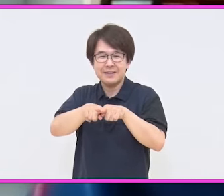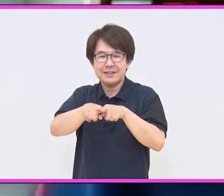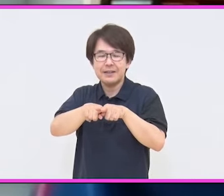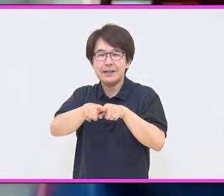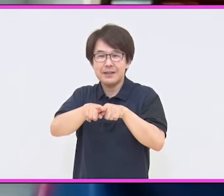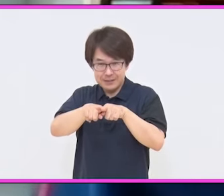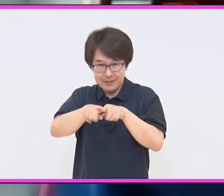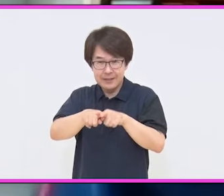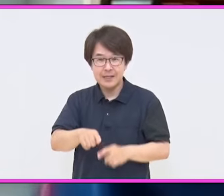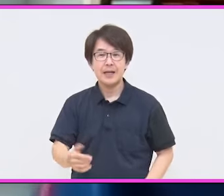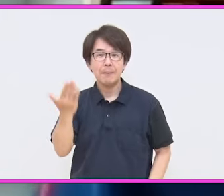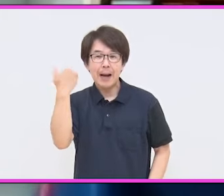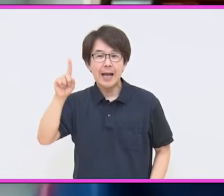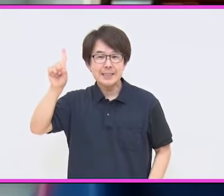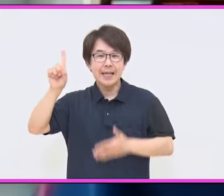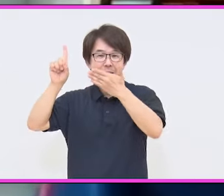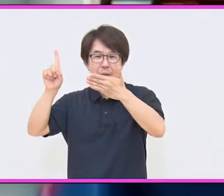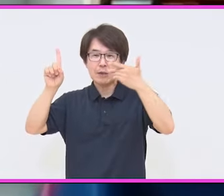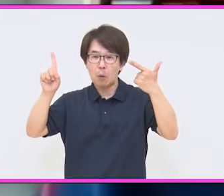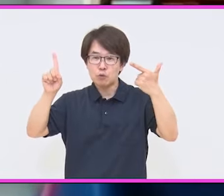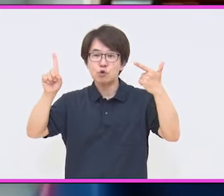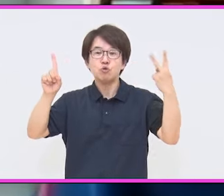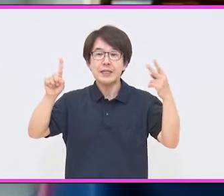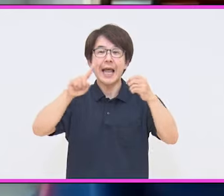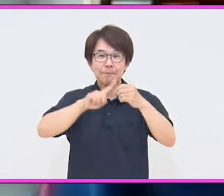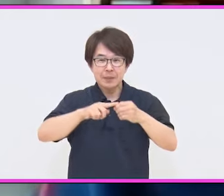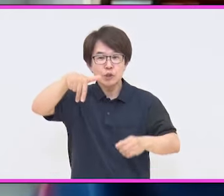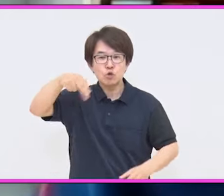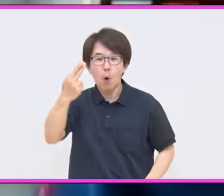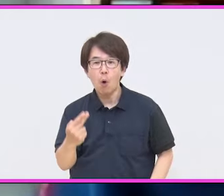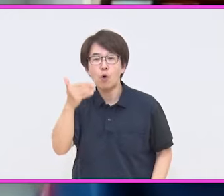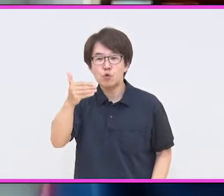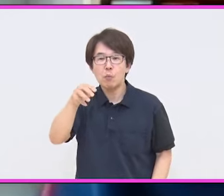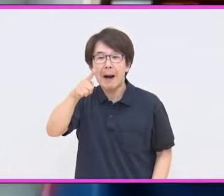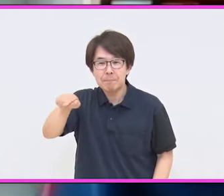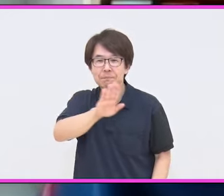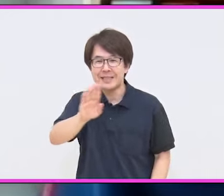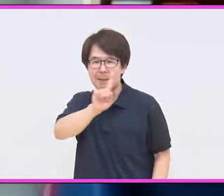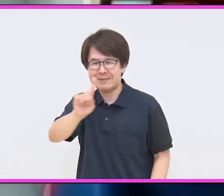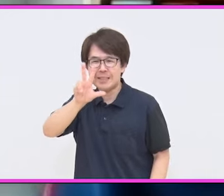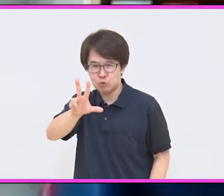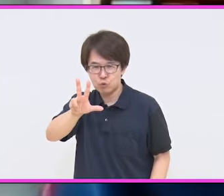to the national championships at Stoke Mandeville in